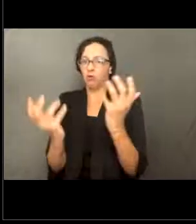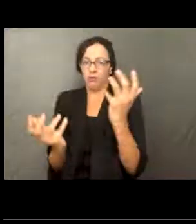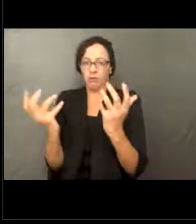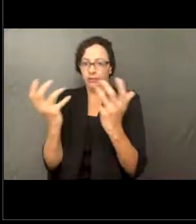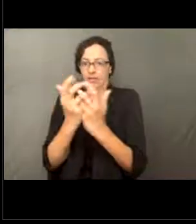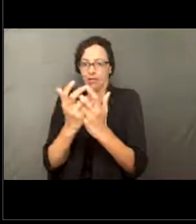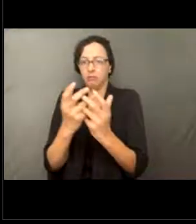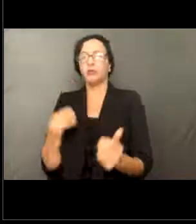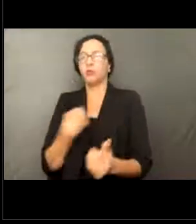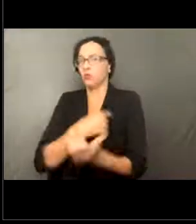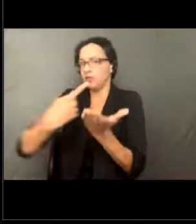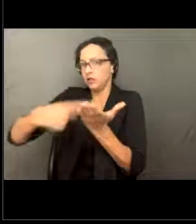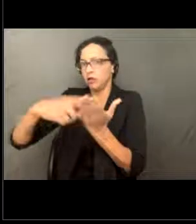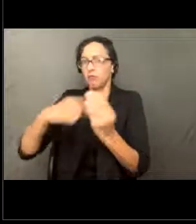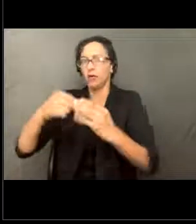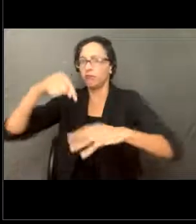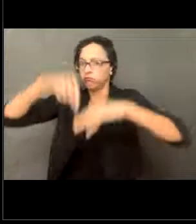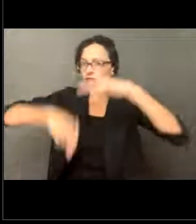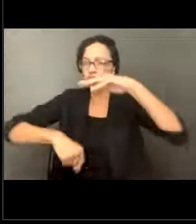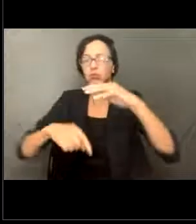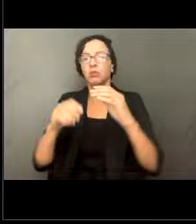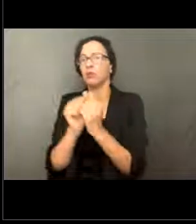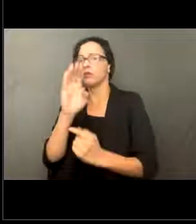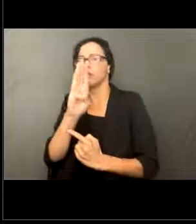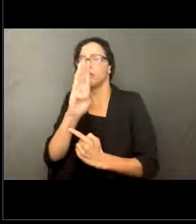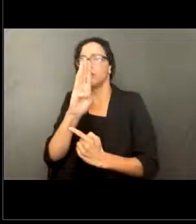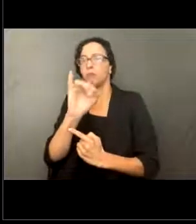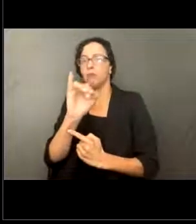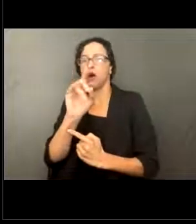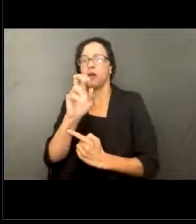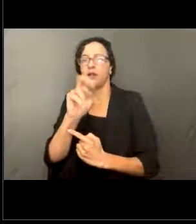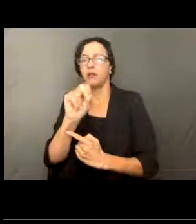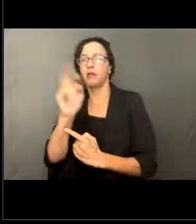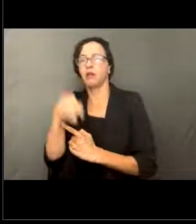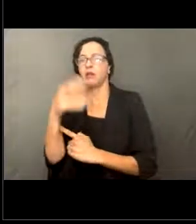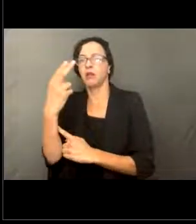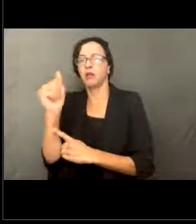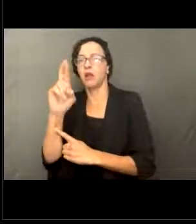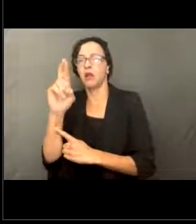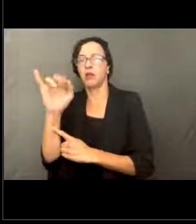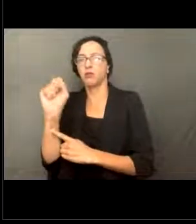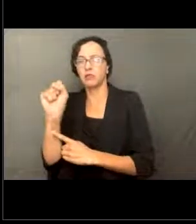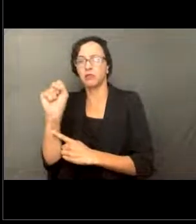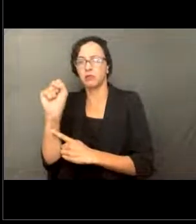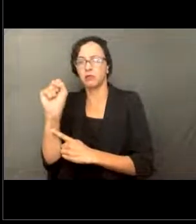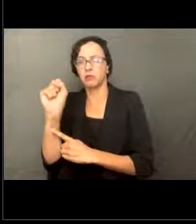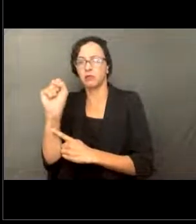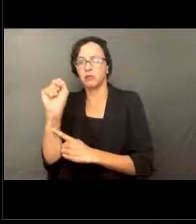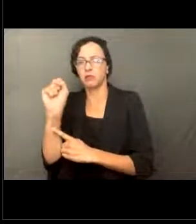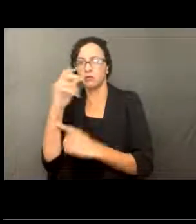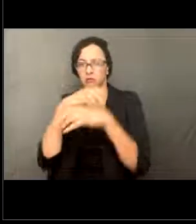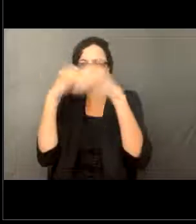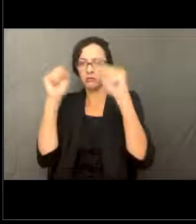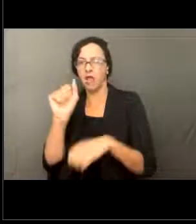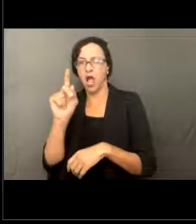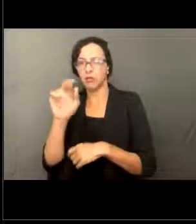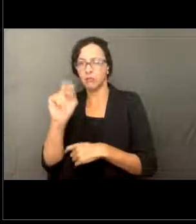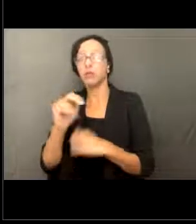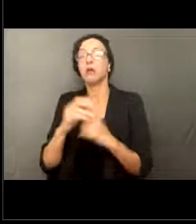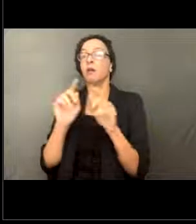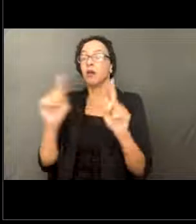the Biden-Harris administration. But that alignment just is not with us at the state and the federal government.